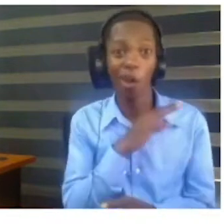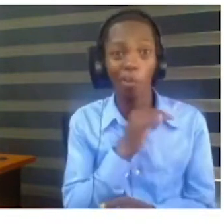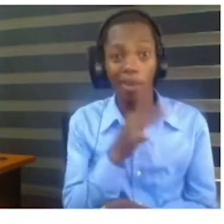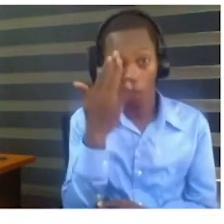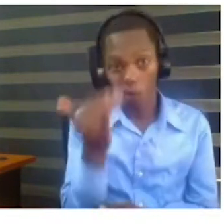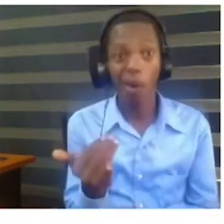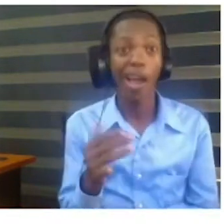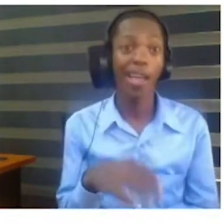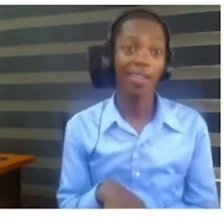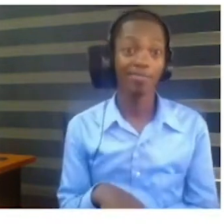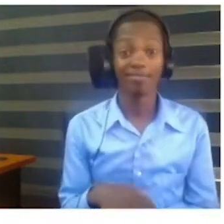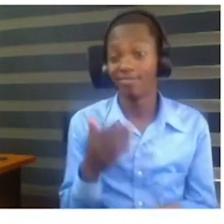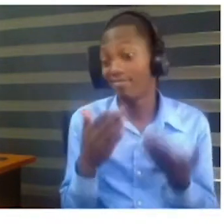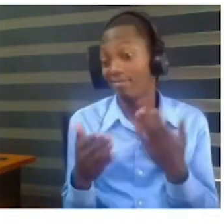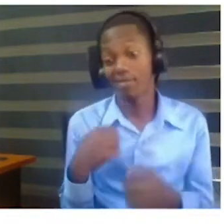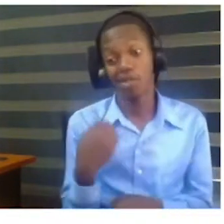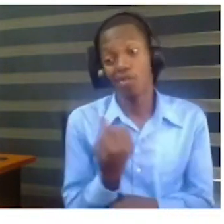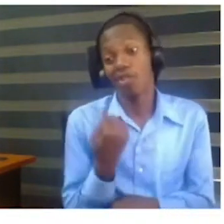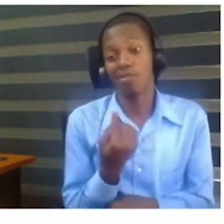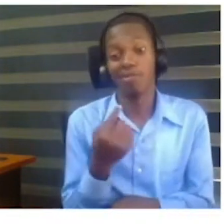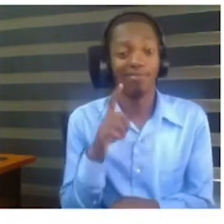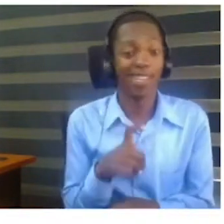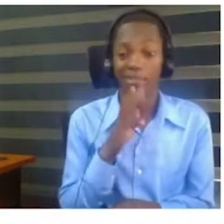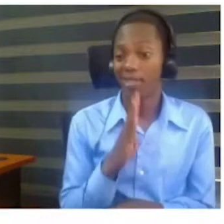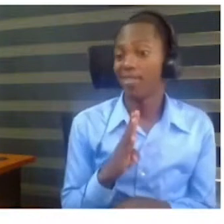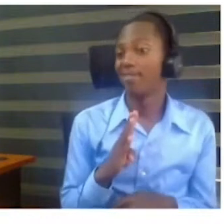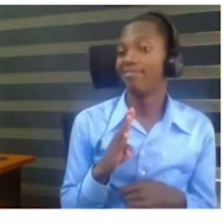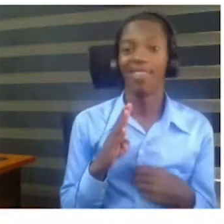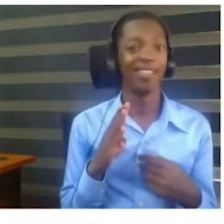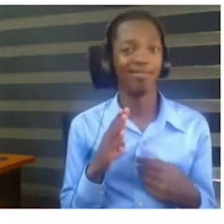grateful and just accept whatever's being offered.